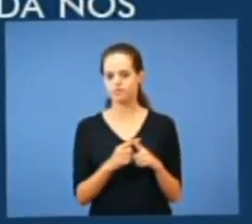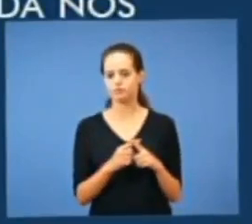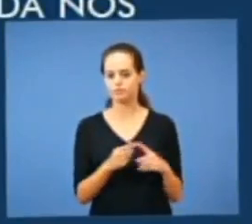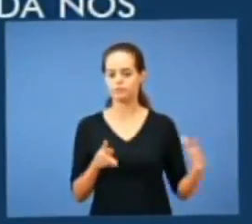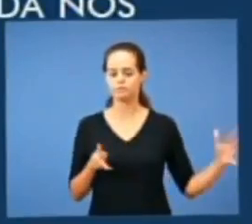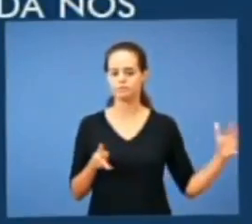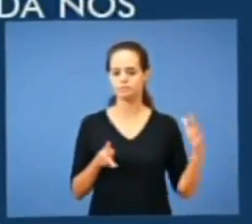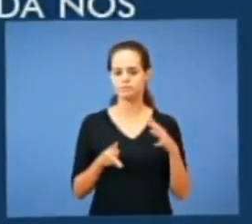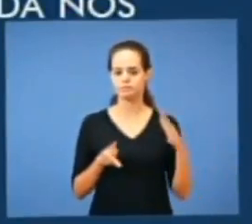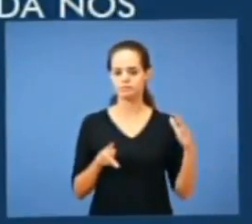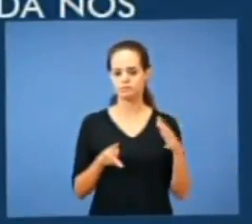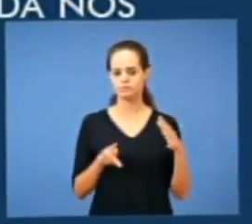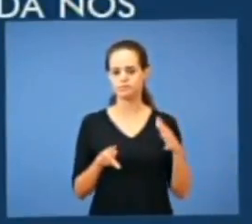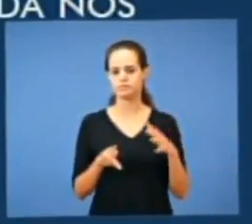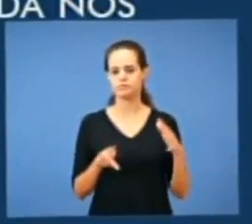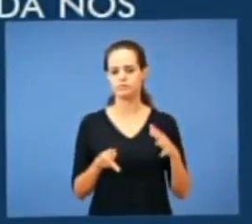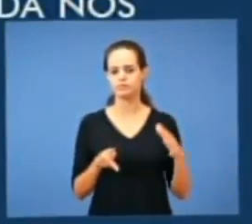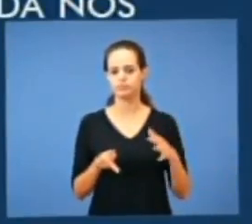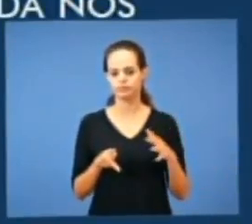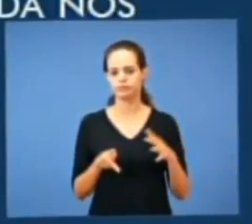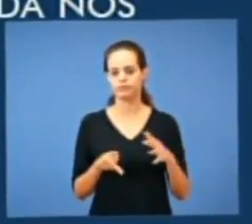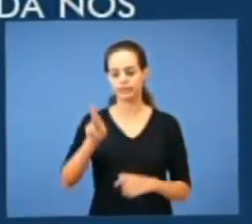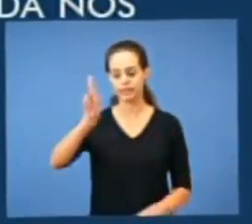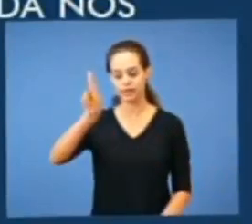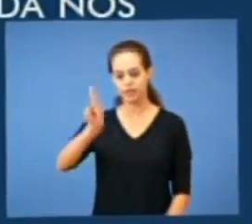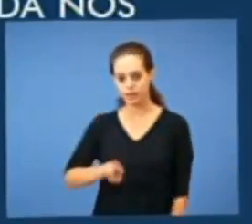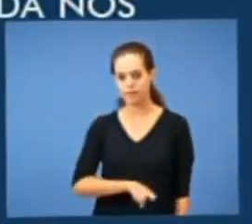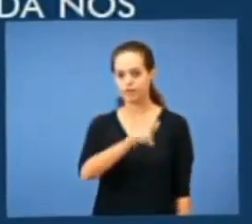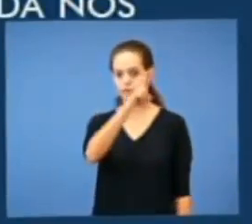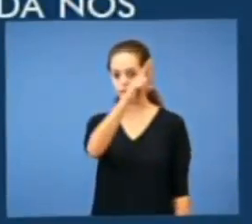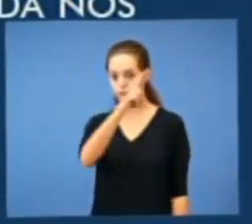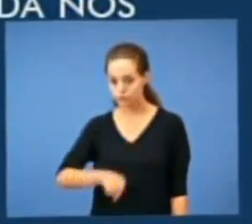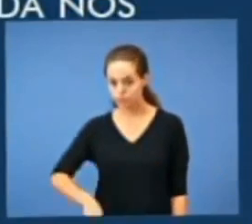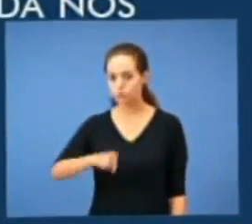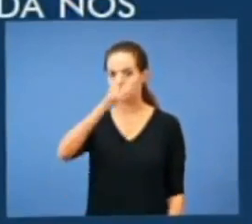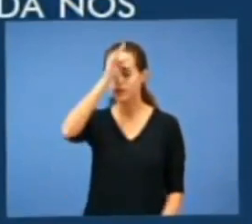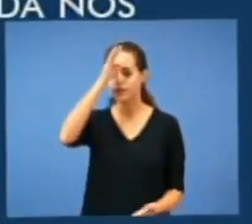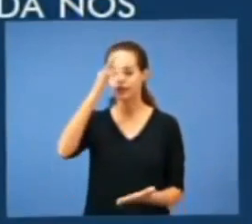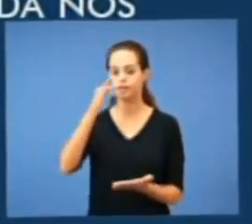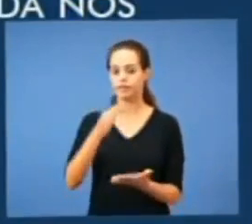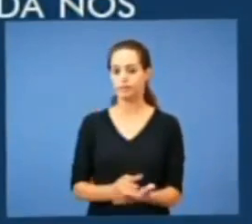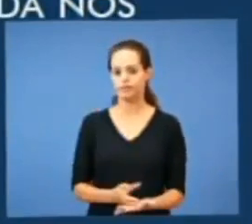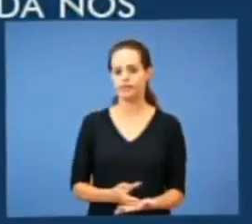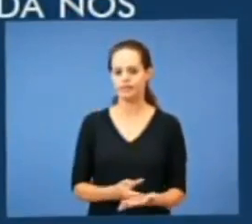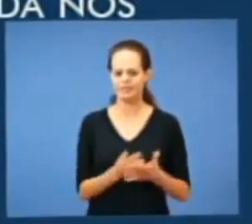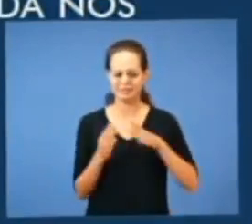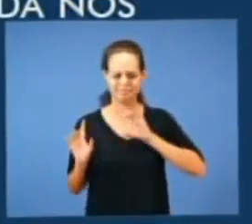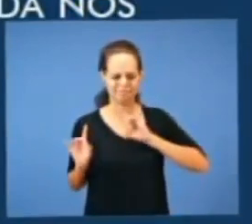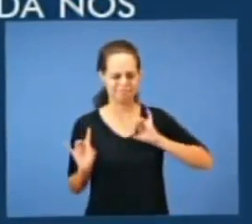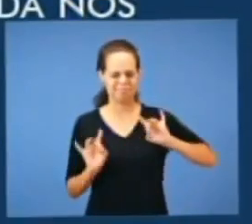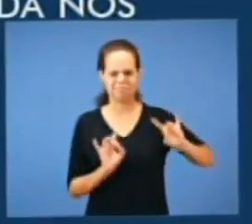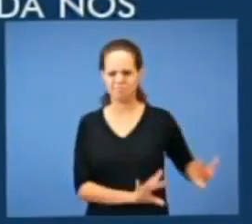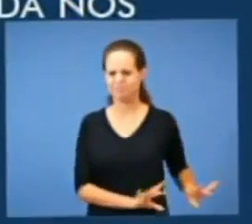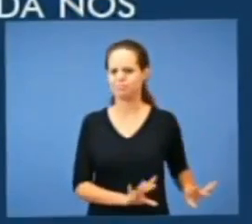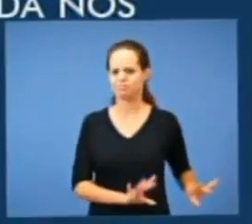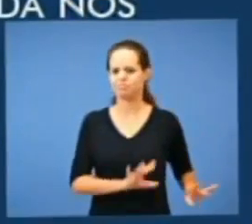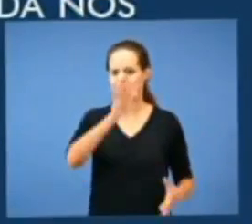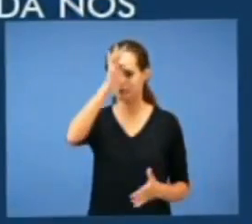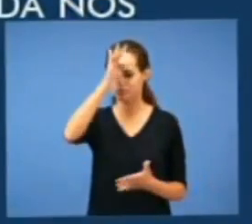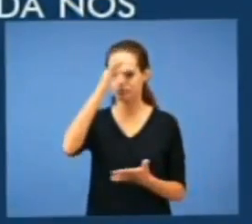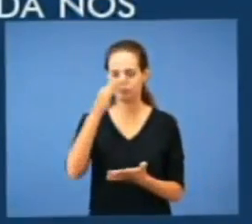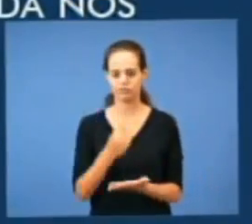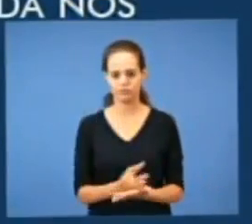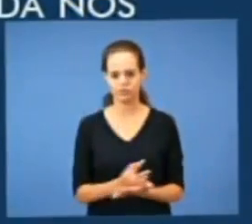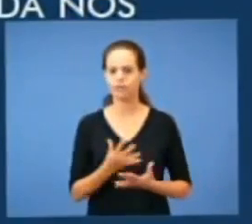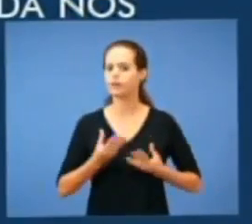the world was this, was in order to cancel faith and even to exteriorize faith. And how